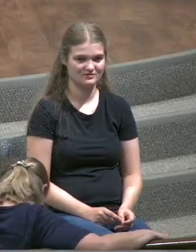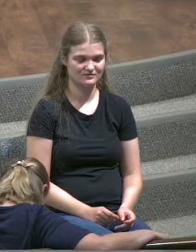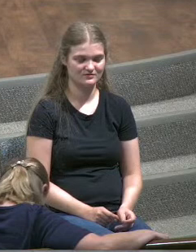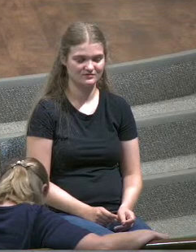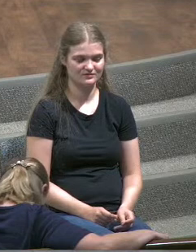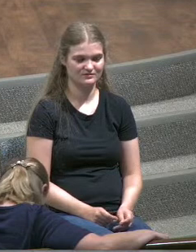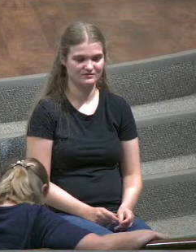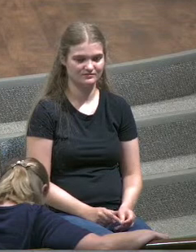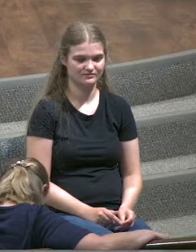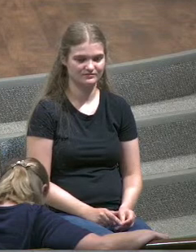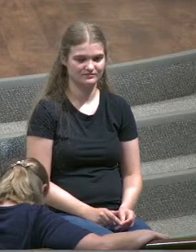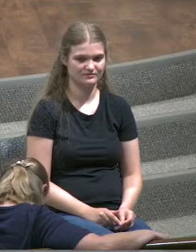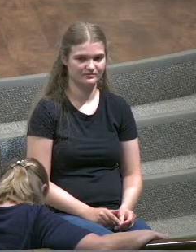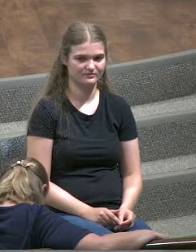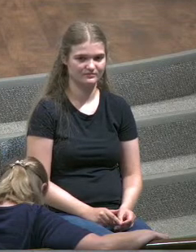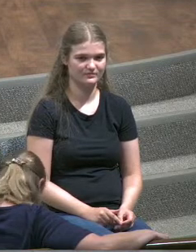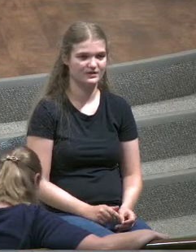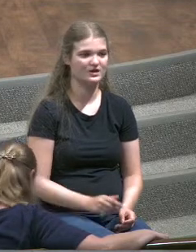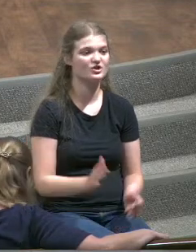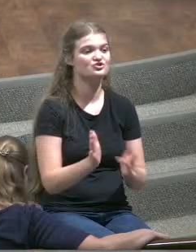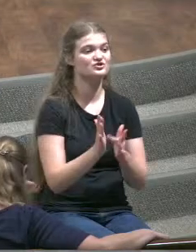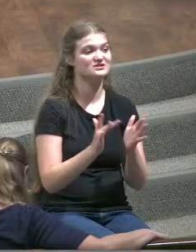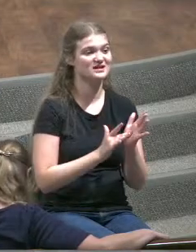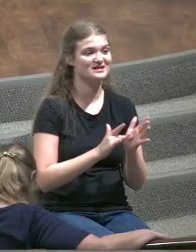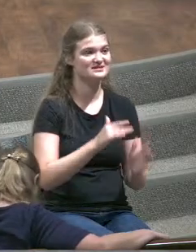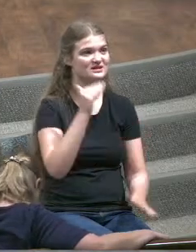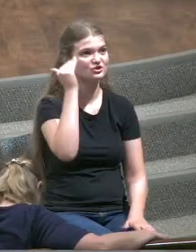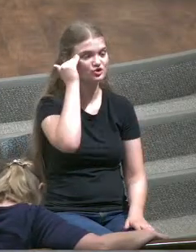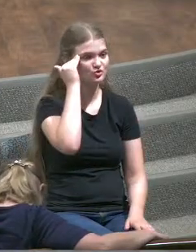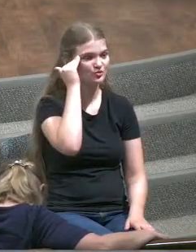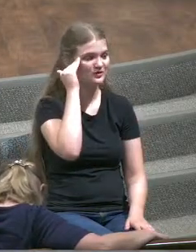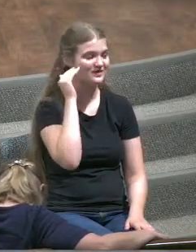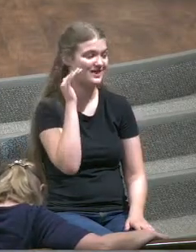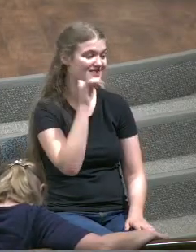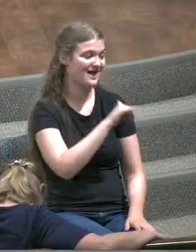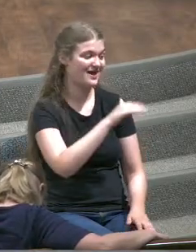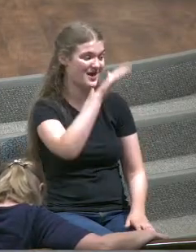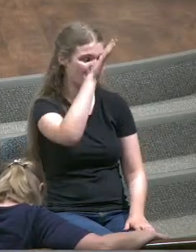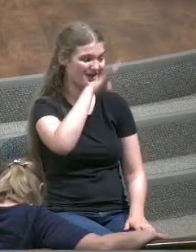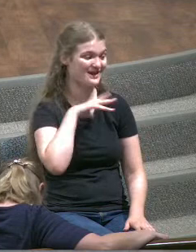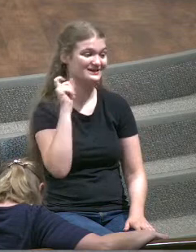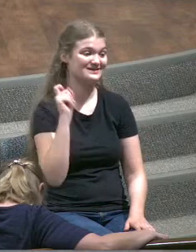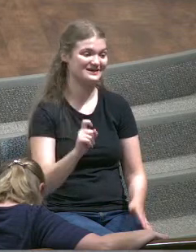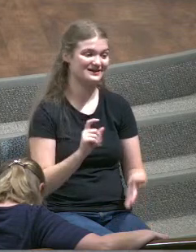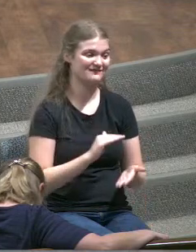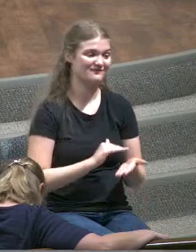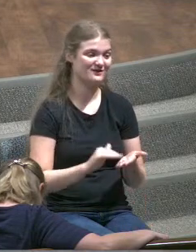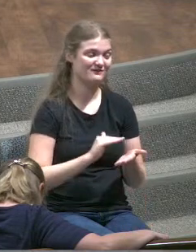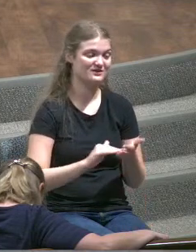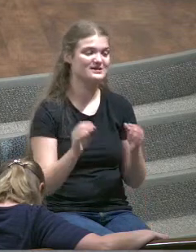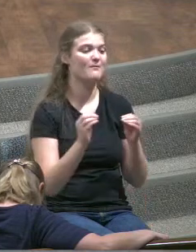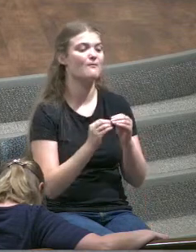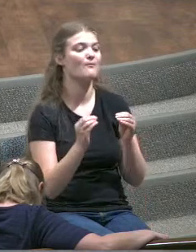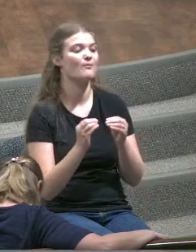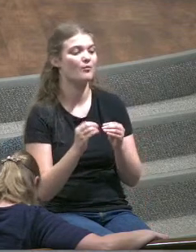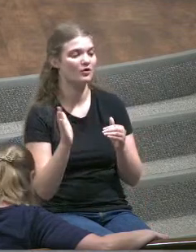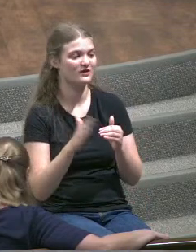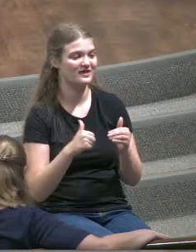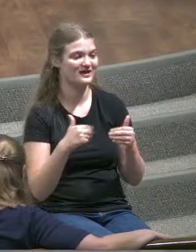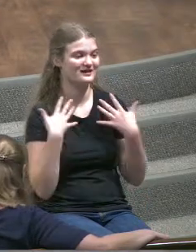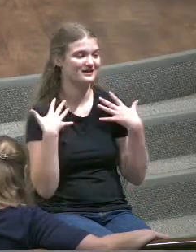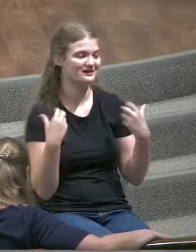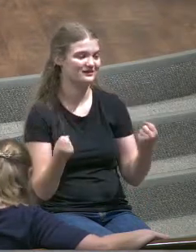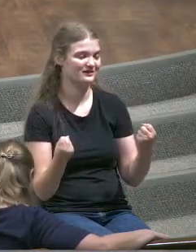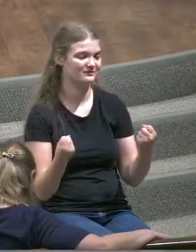of God. Jesus knew that that man needed forgiveness more than he needed physical healing. He knew that.